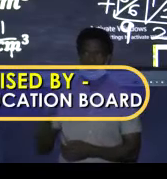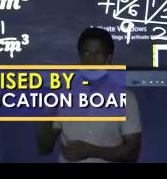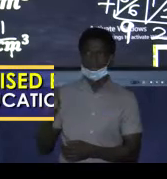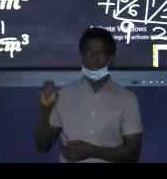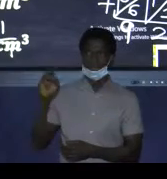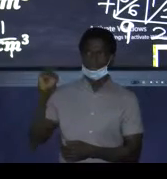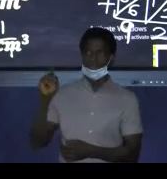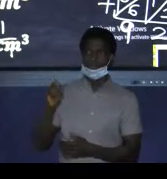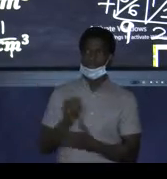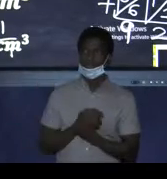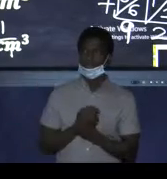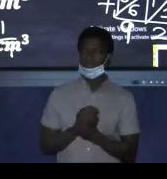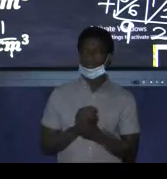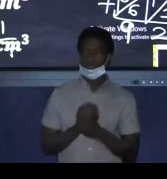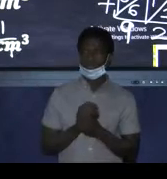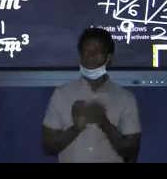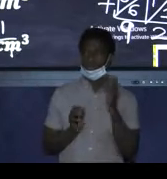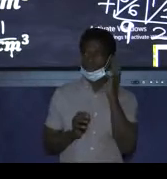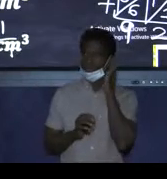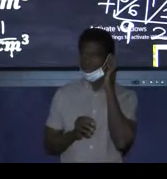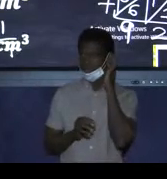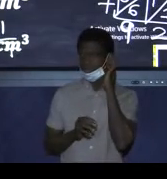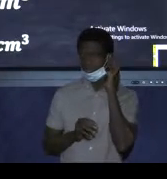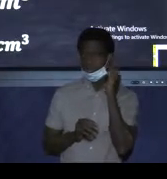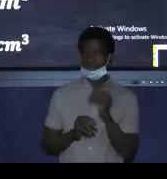113 1/7 centimeter. Let me just clean that so that you can see.